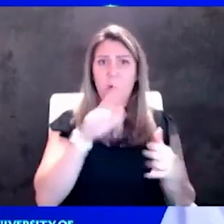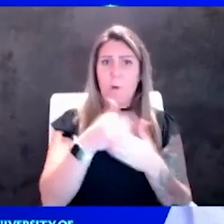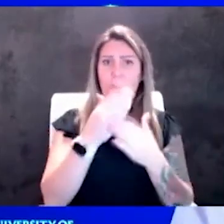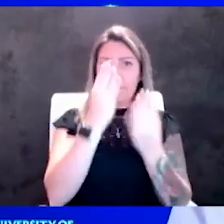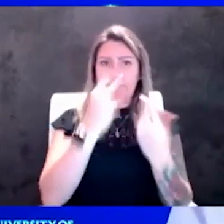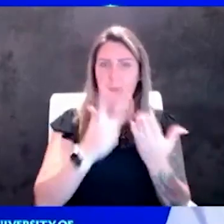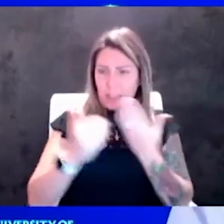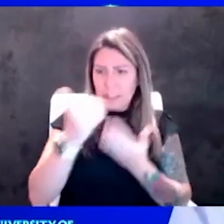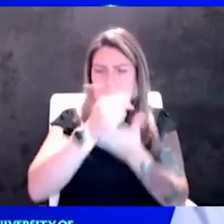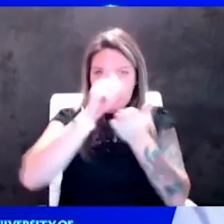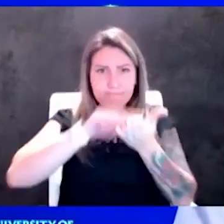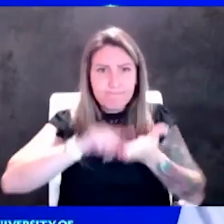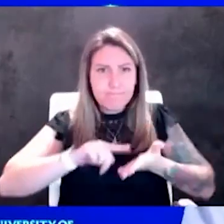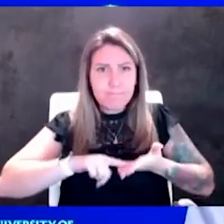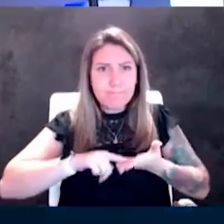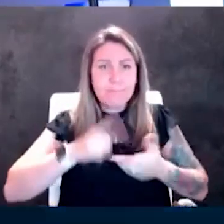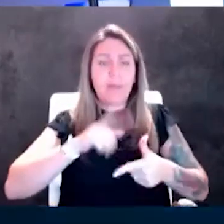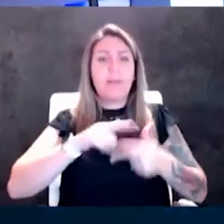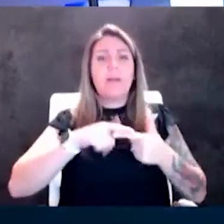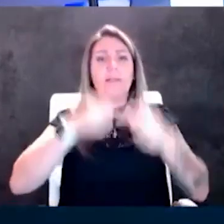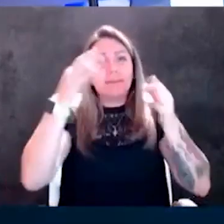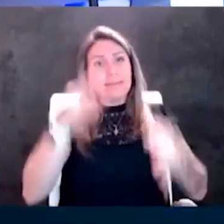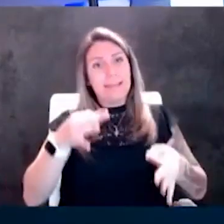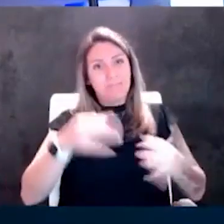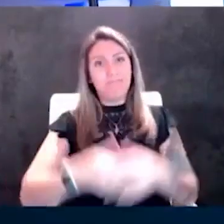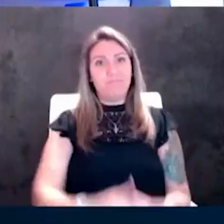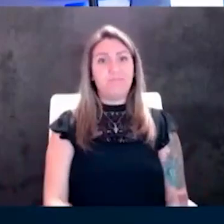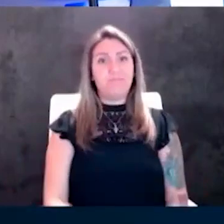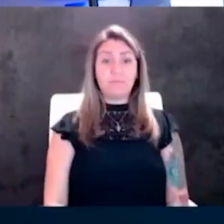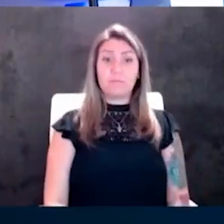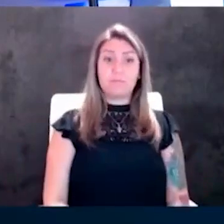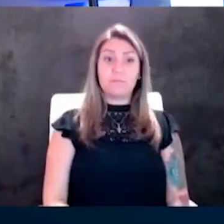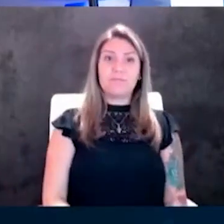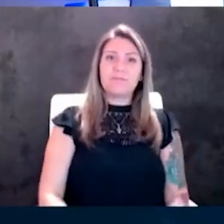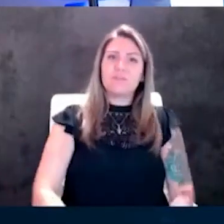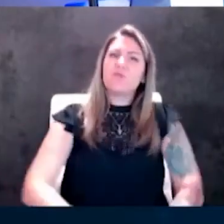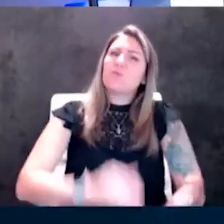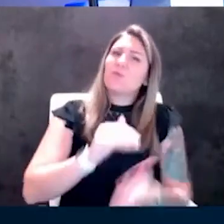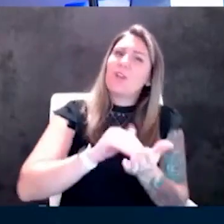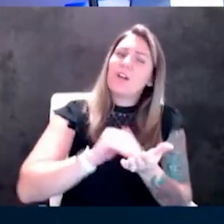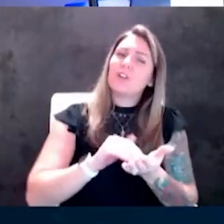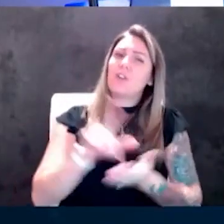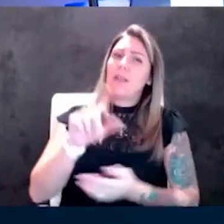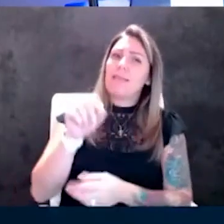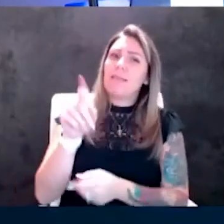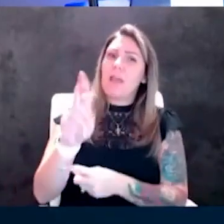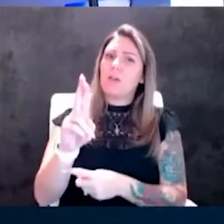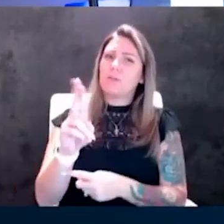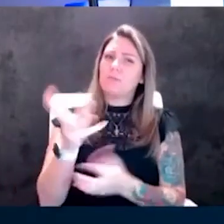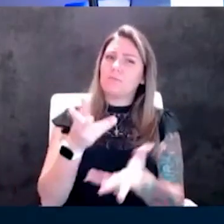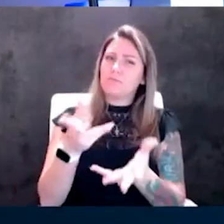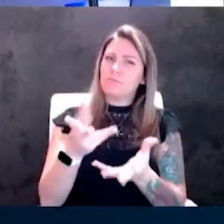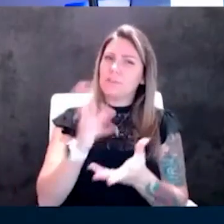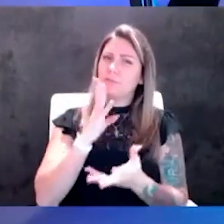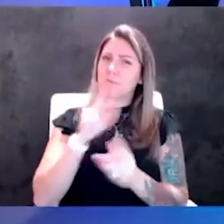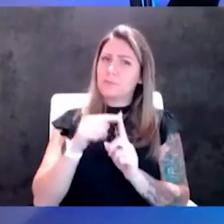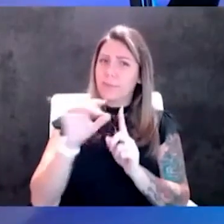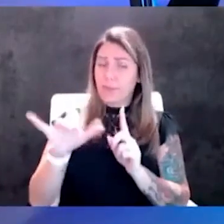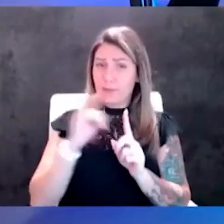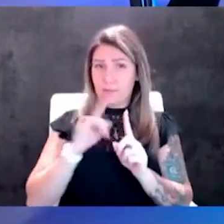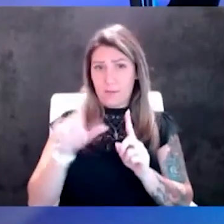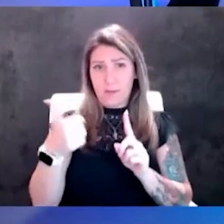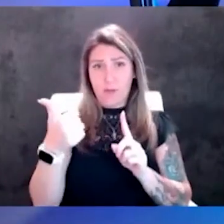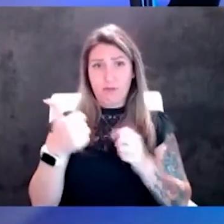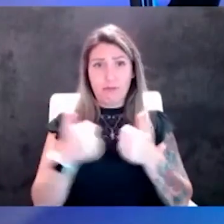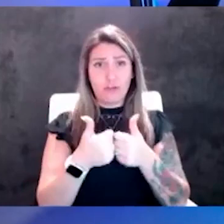and make that decision for that patient. So Dr. Lauer, let's talk about that. The other challenge I think we have sometimes is that people don't quite, or